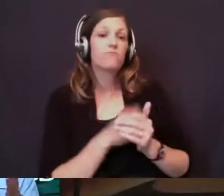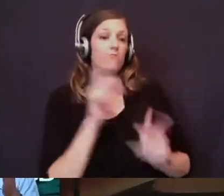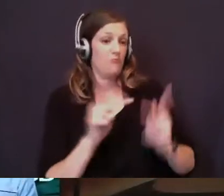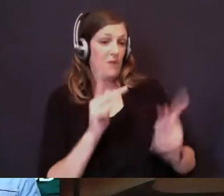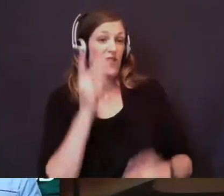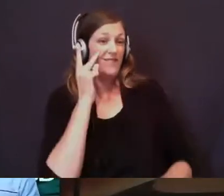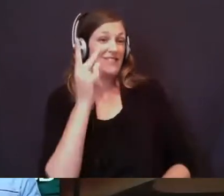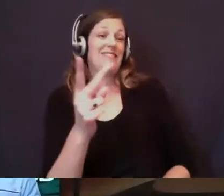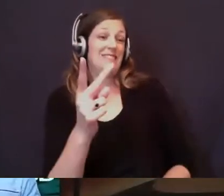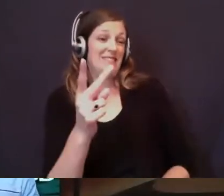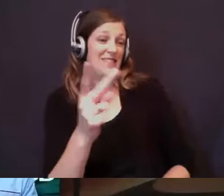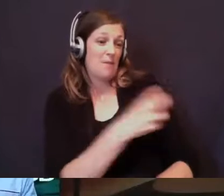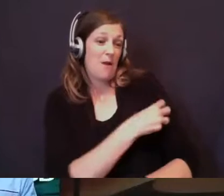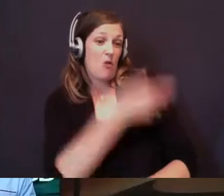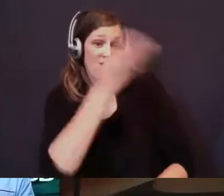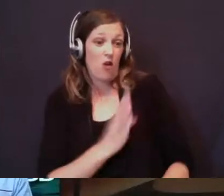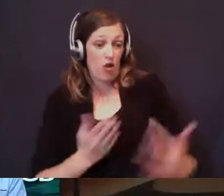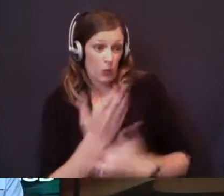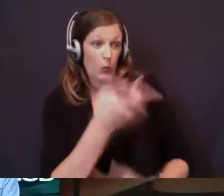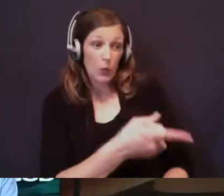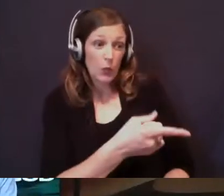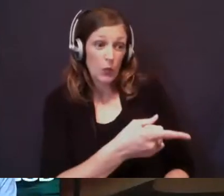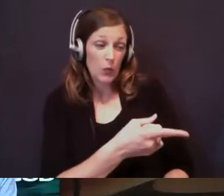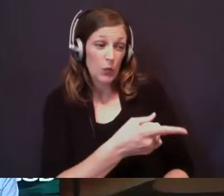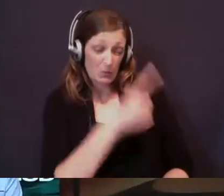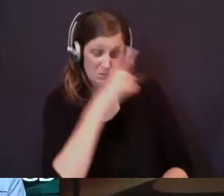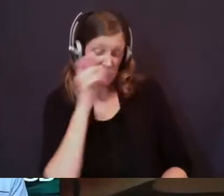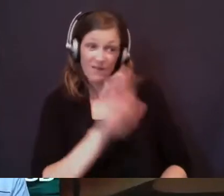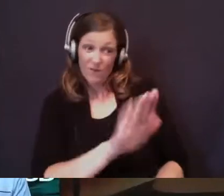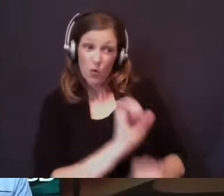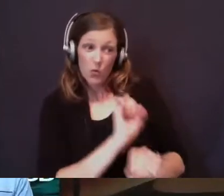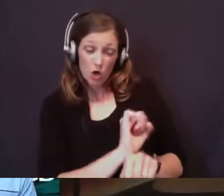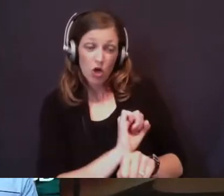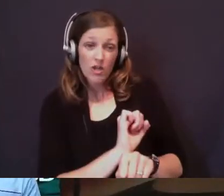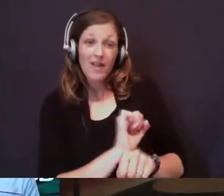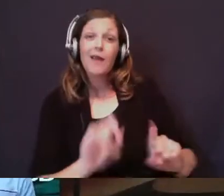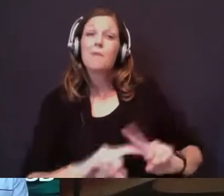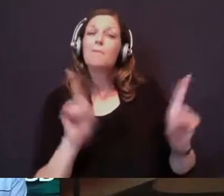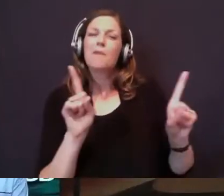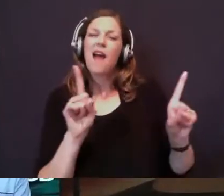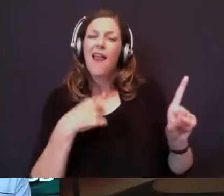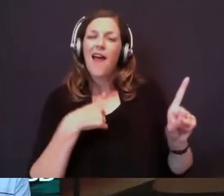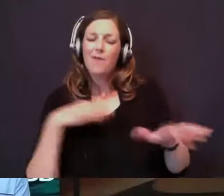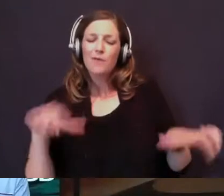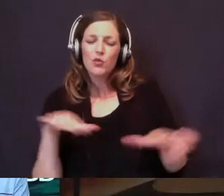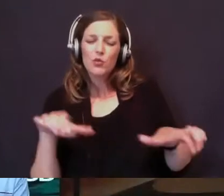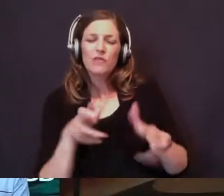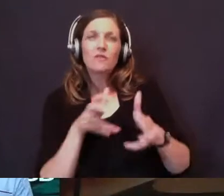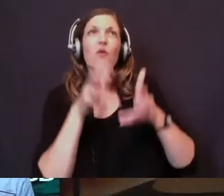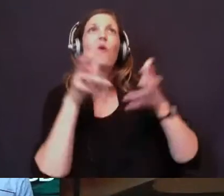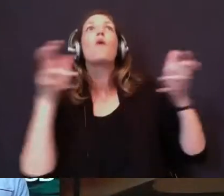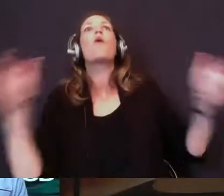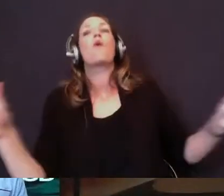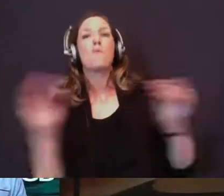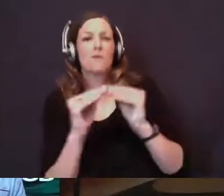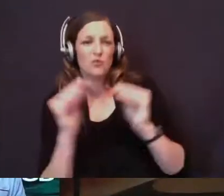seen the power of God through you because of the work that you've done. But I am doing so much more than